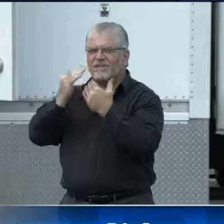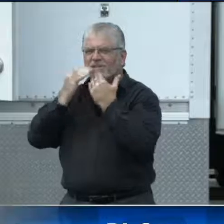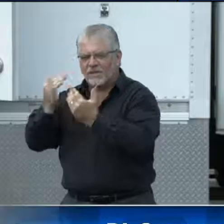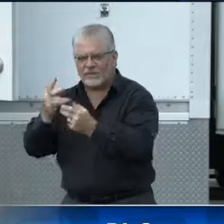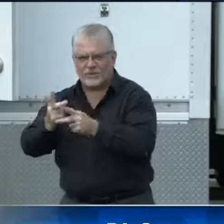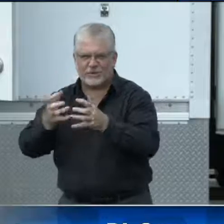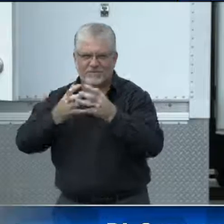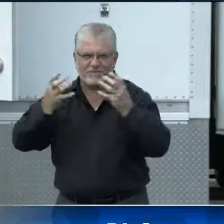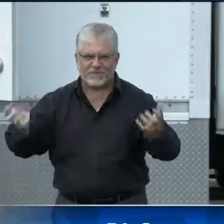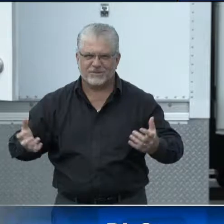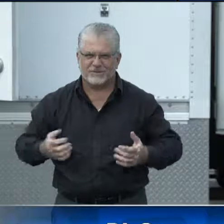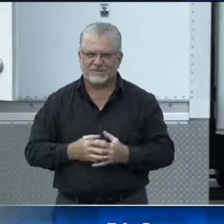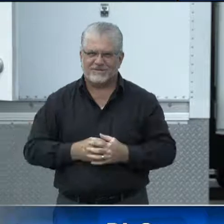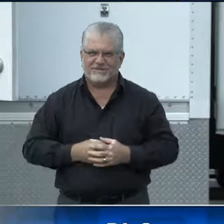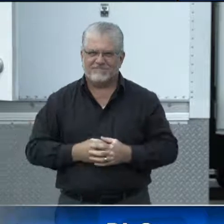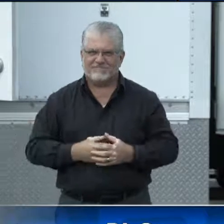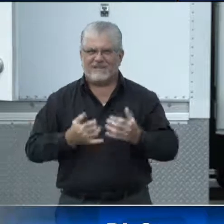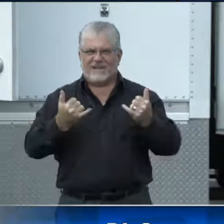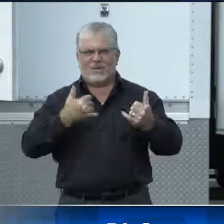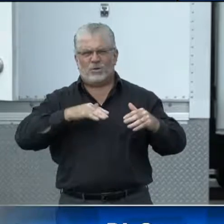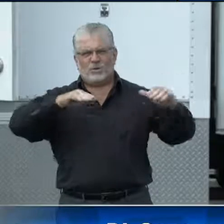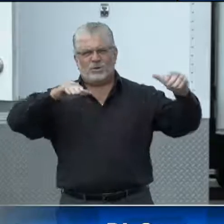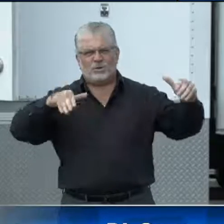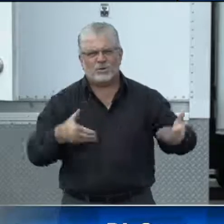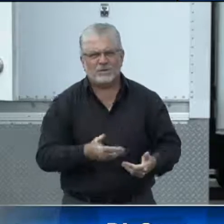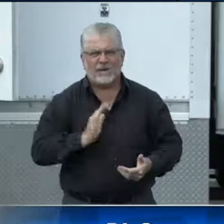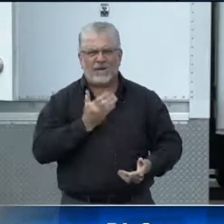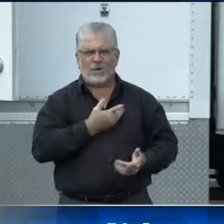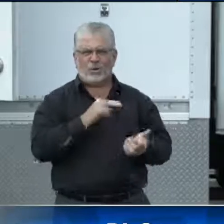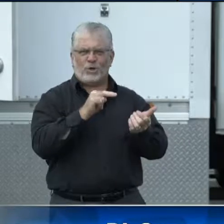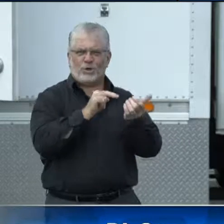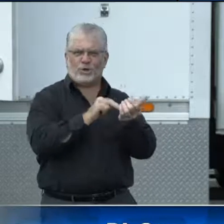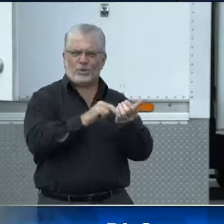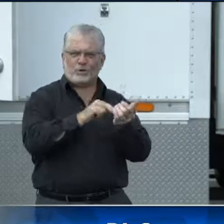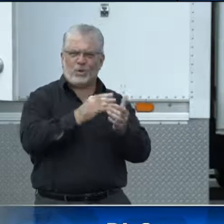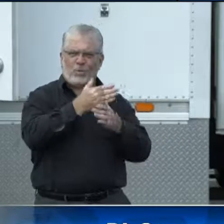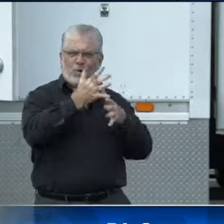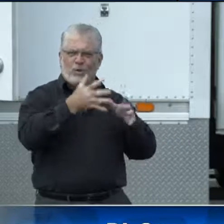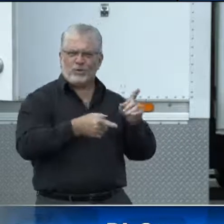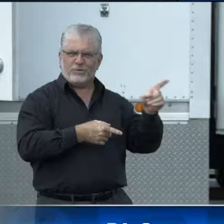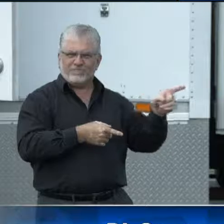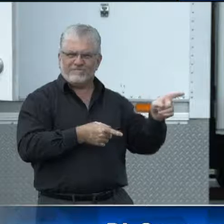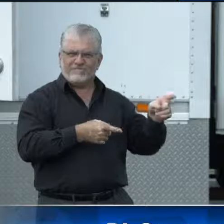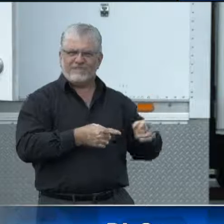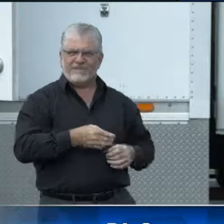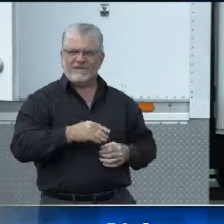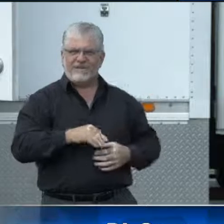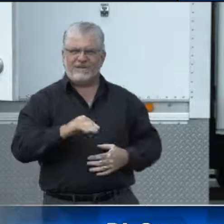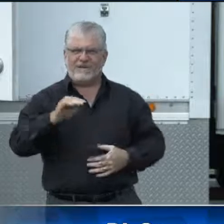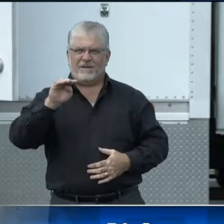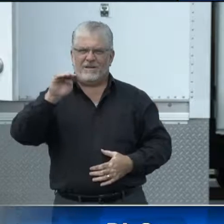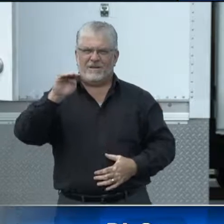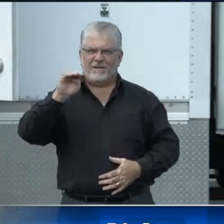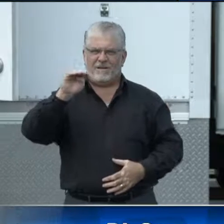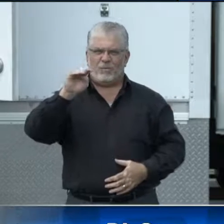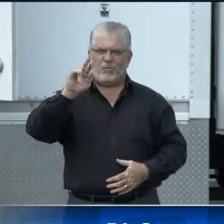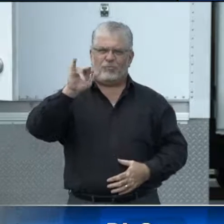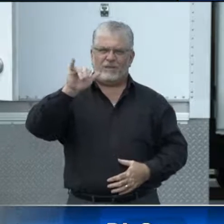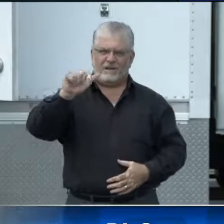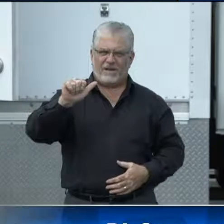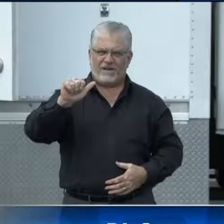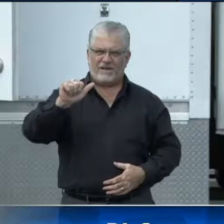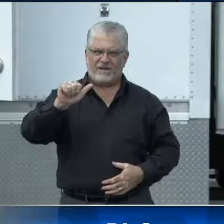our nurse partner, Miss Maria, from the Federally Qualified Health Centers, one of my favorite Welsh Family Health